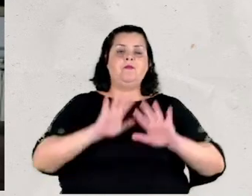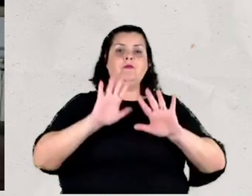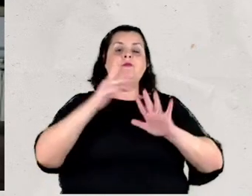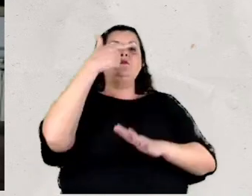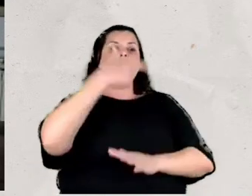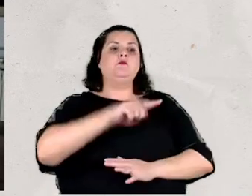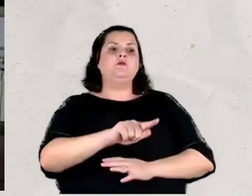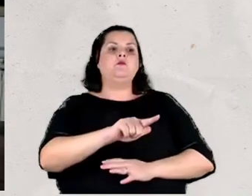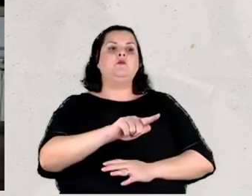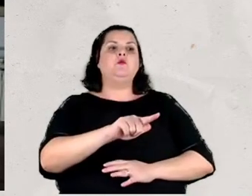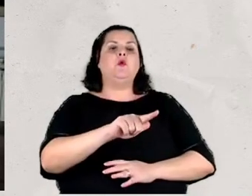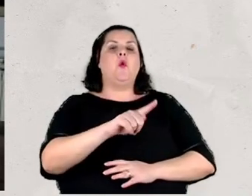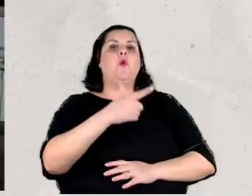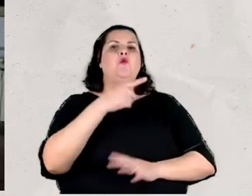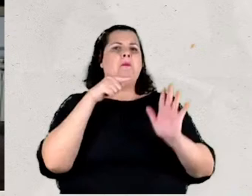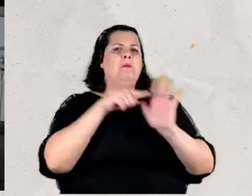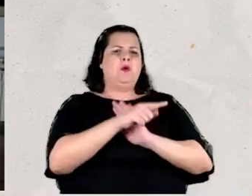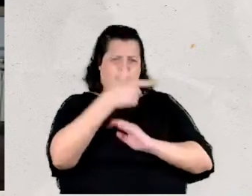Is someone translating?